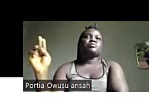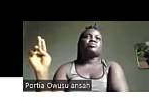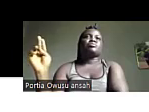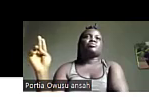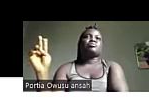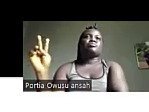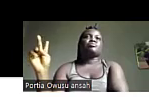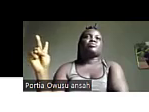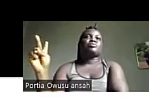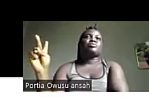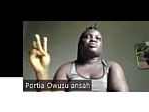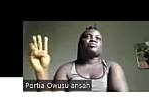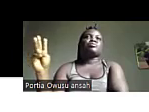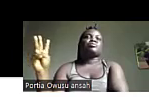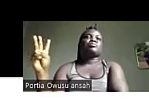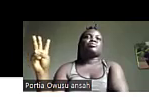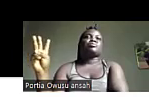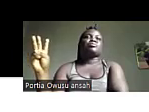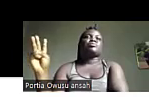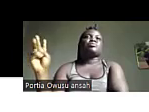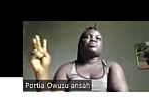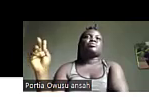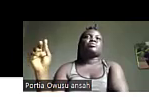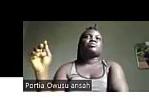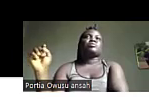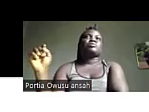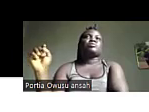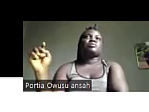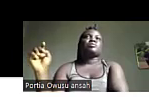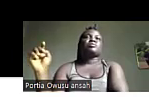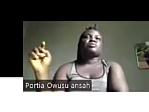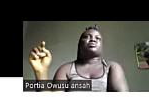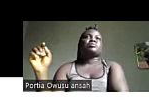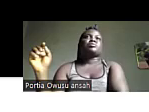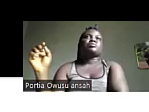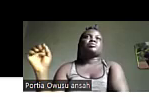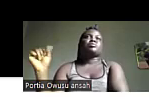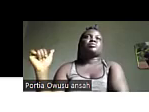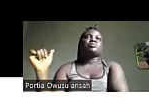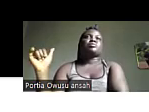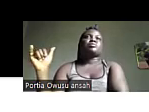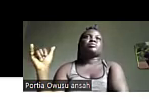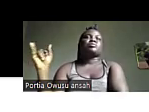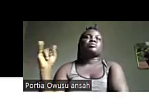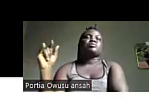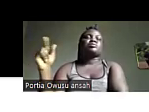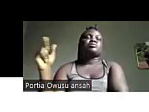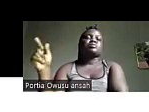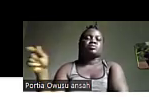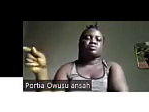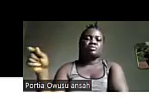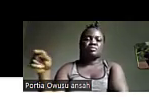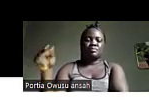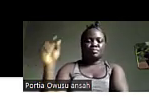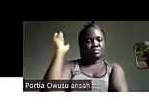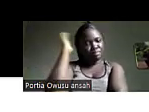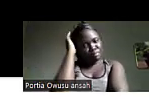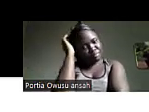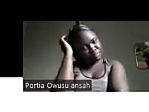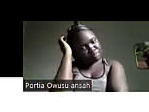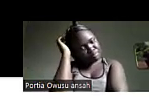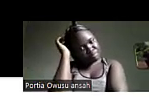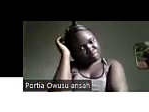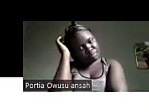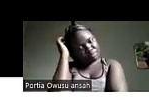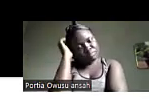it. So the video is there. I've also recommended a book that you have to get. When you are at work, you